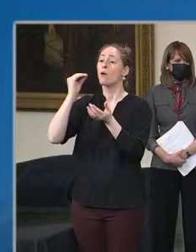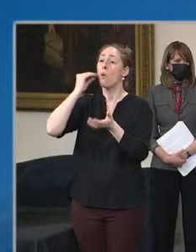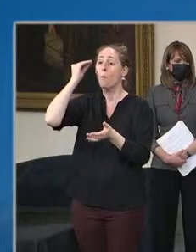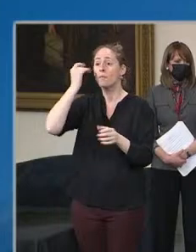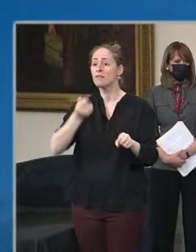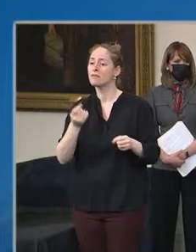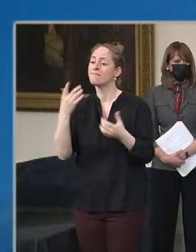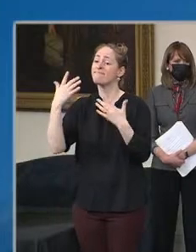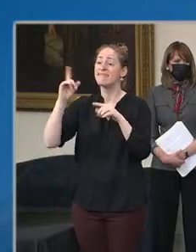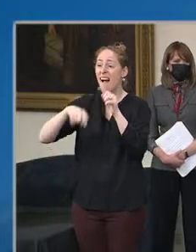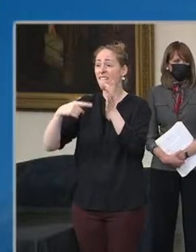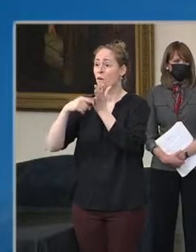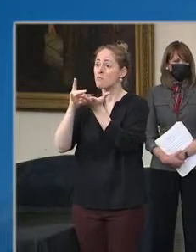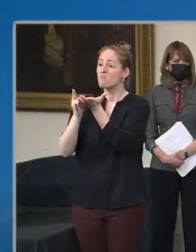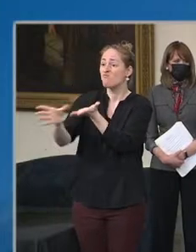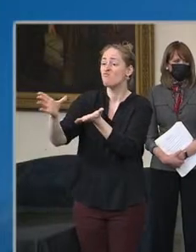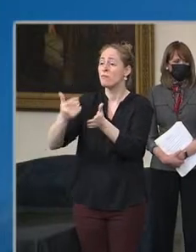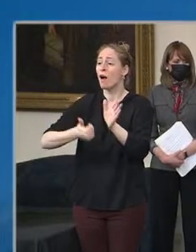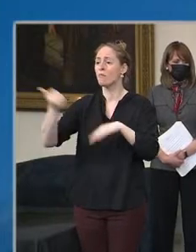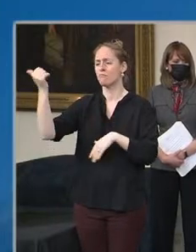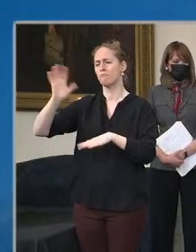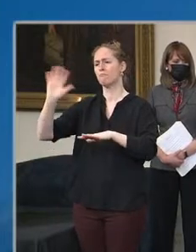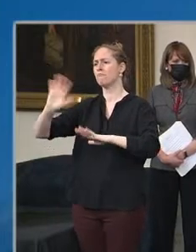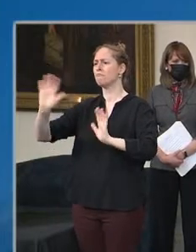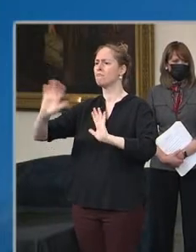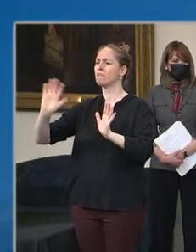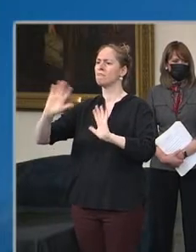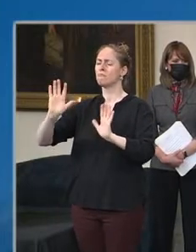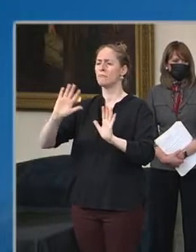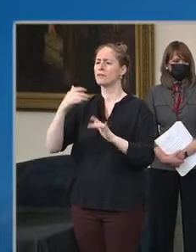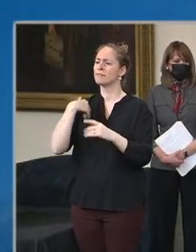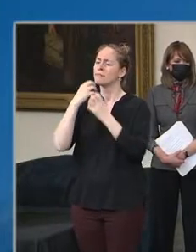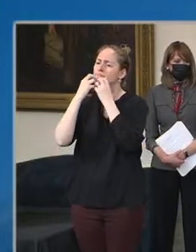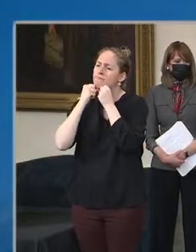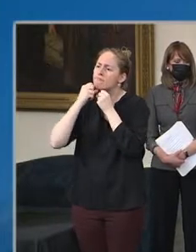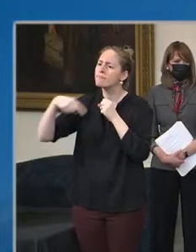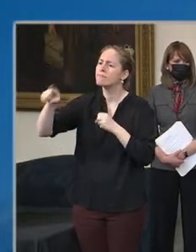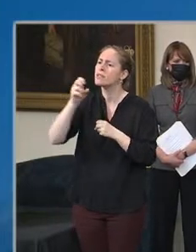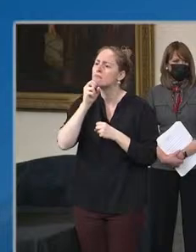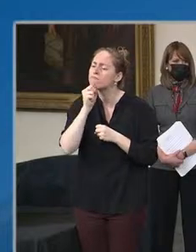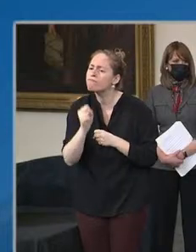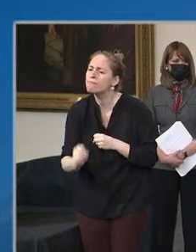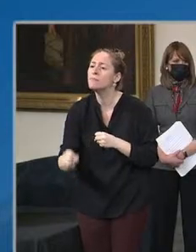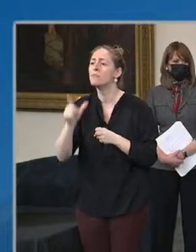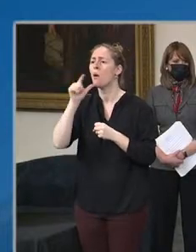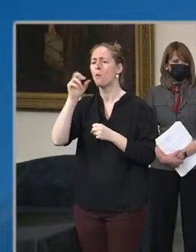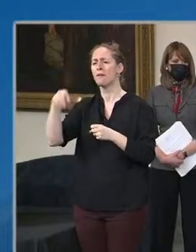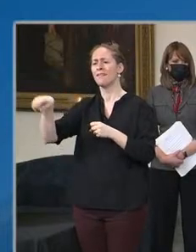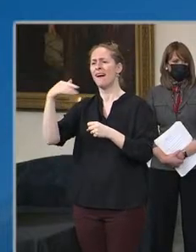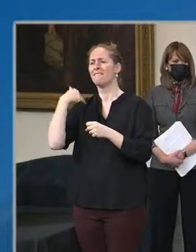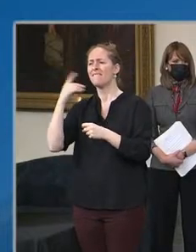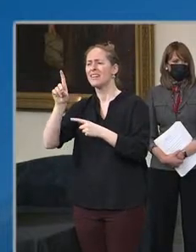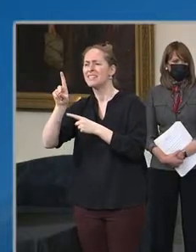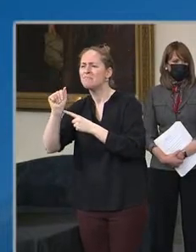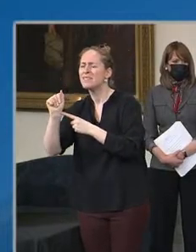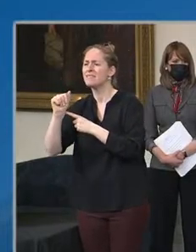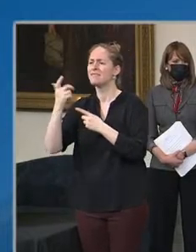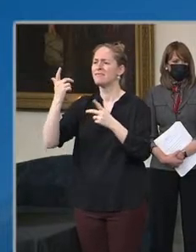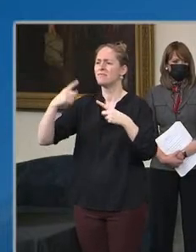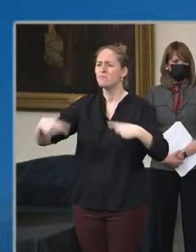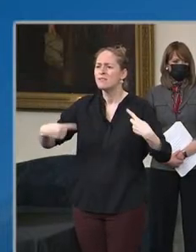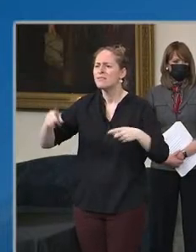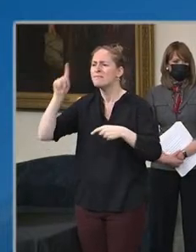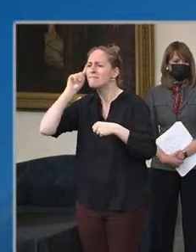with disabilities could remain safely and securely in their homes, even if their ability to pay their rents